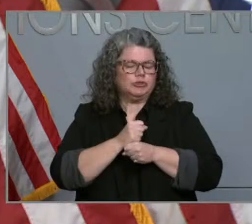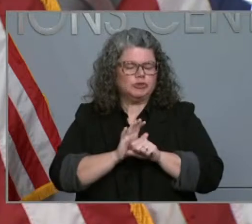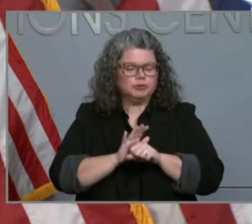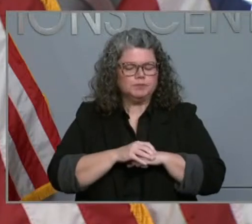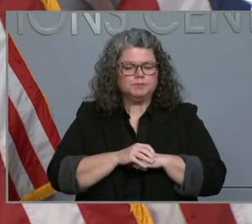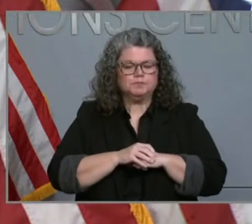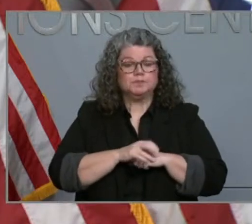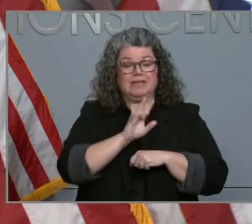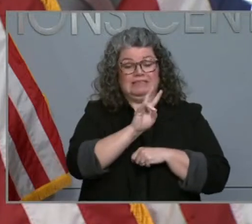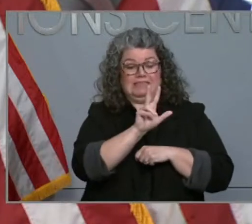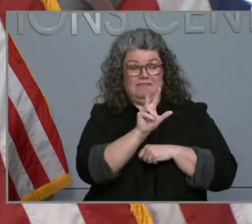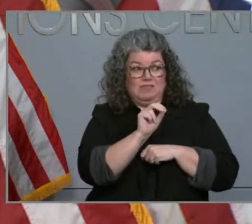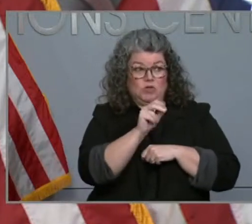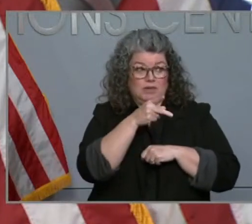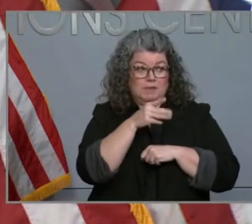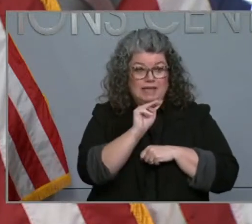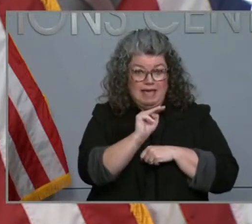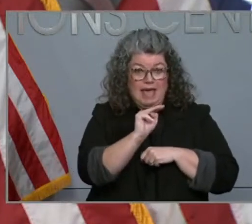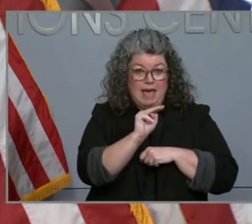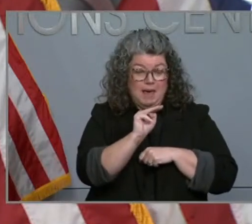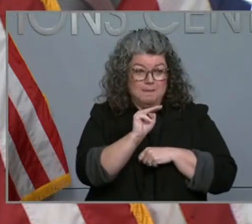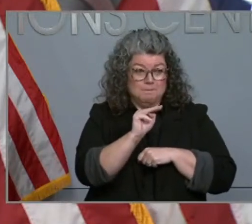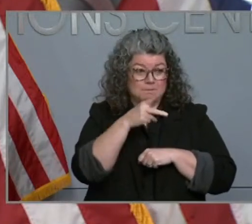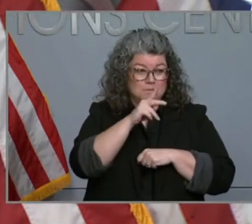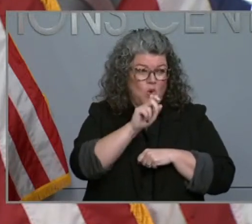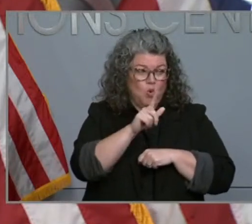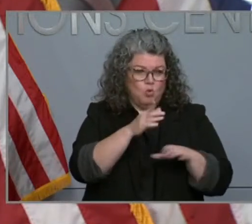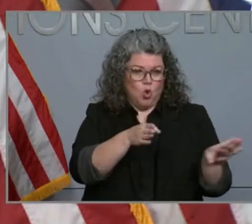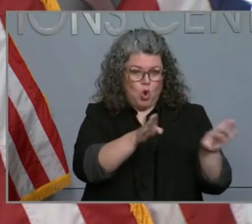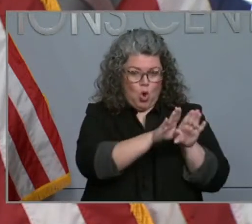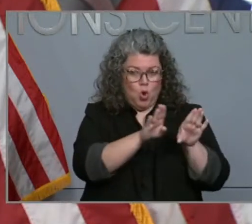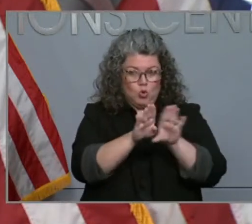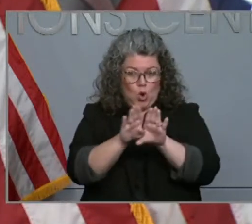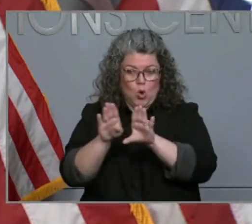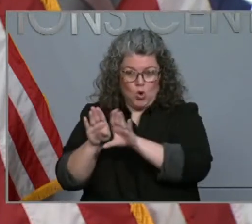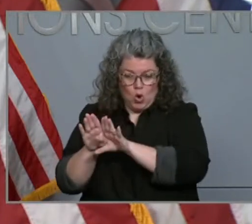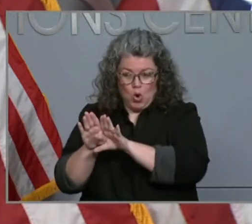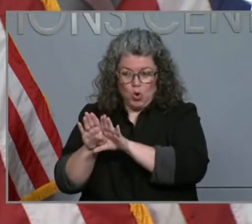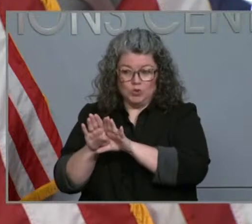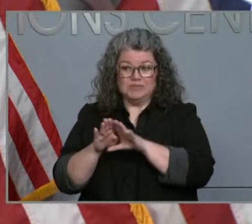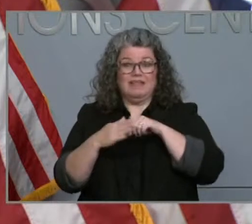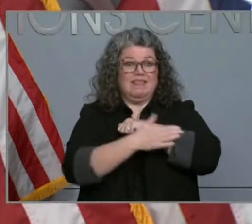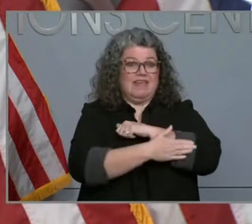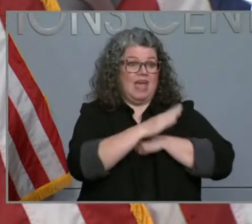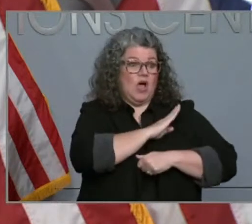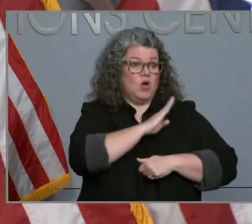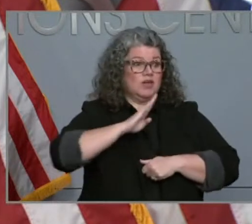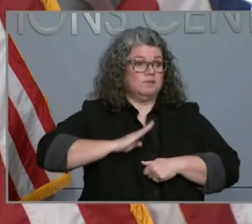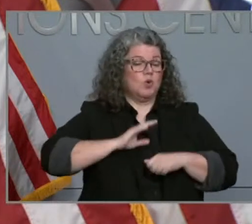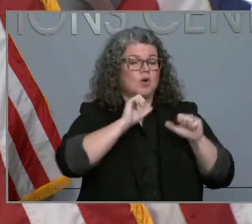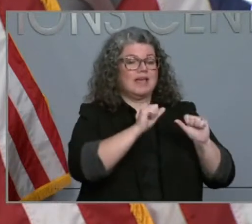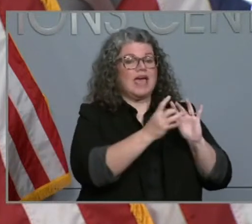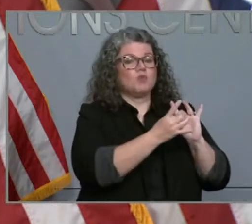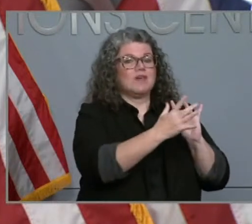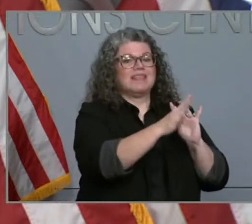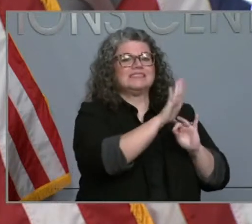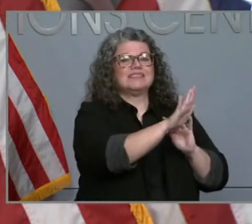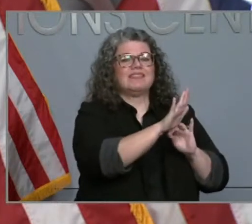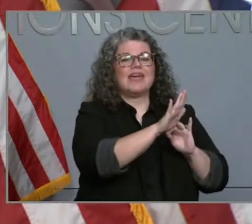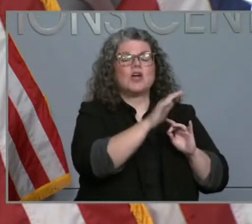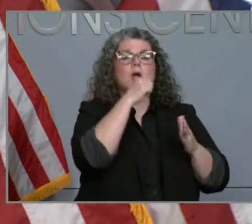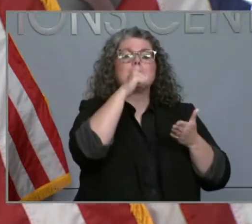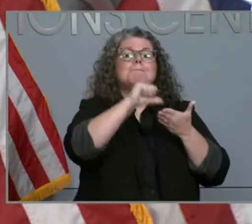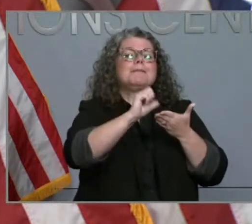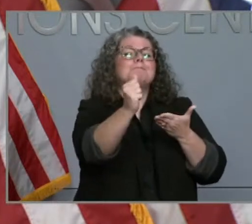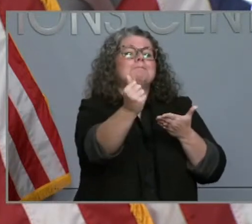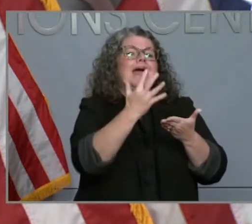at 7:30 p.m. or when the polls close, the county boards will be able to release their absentee by